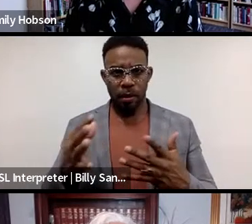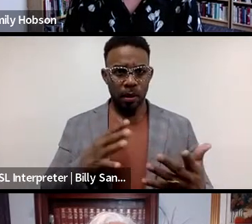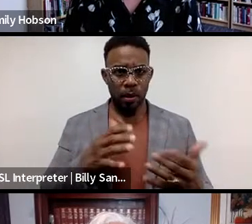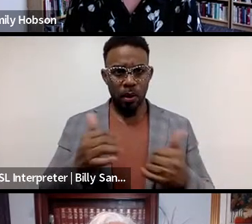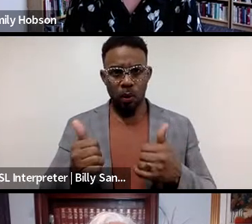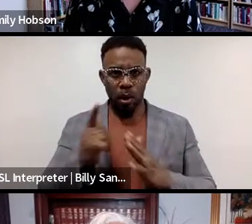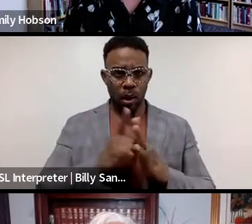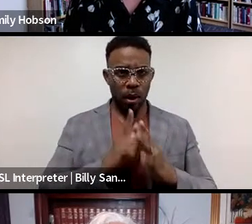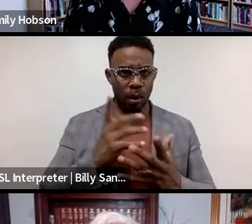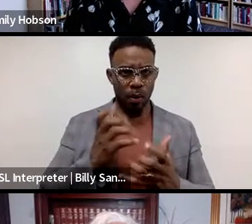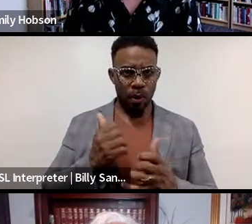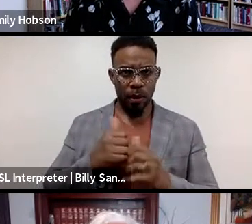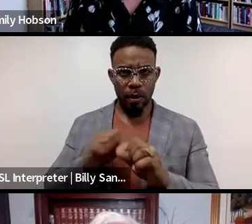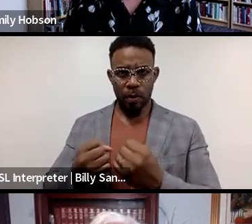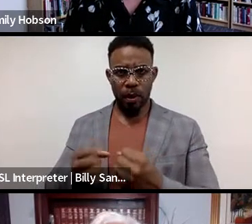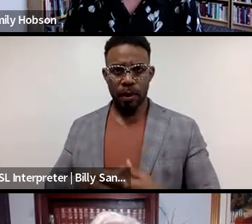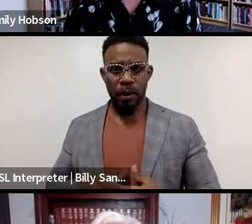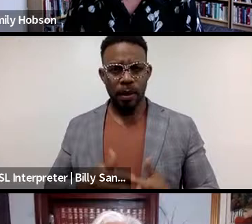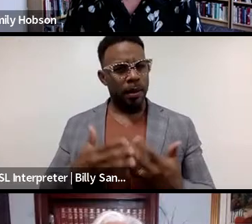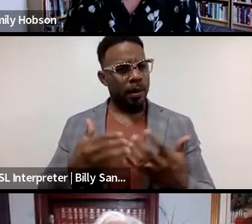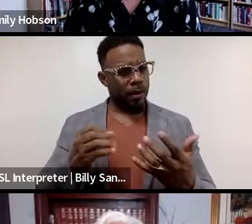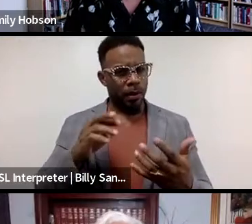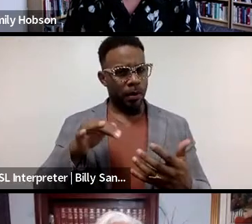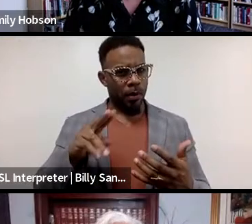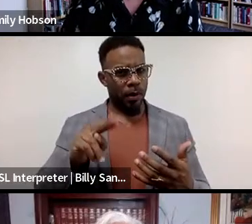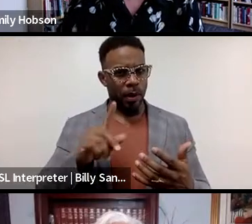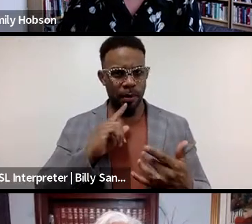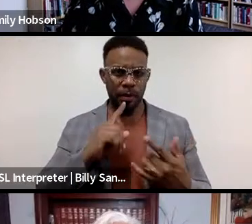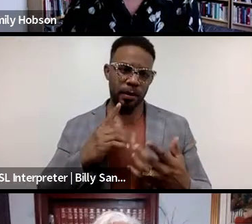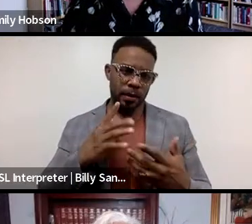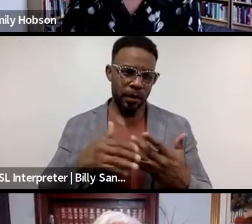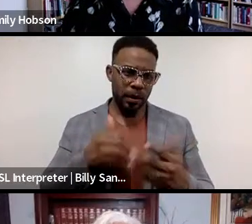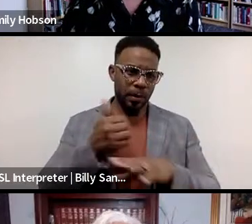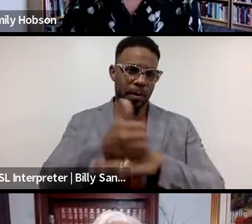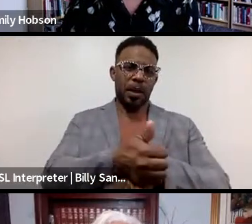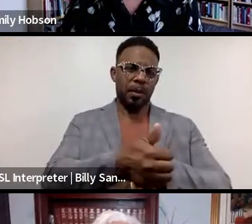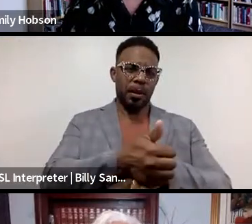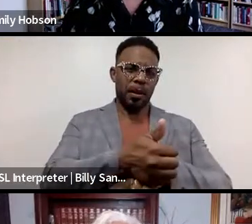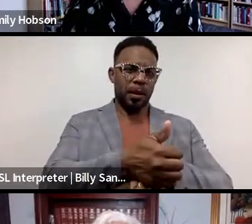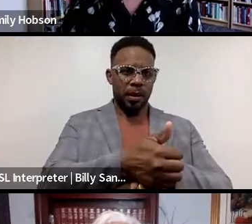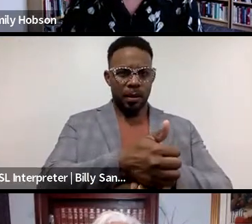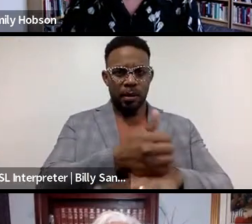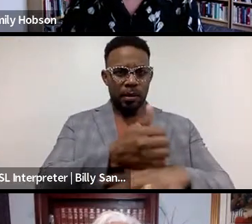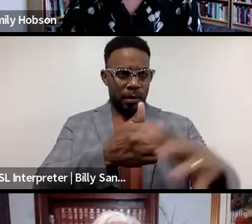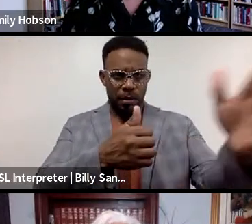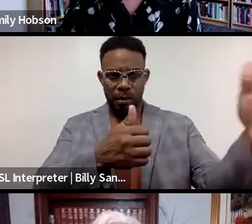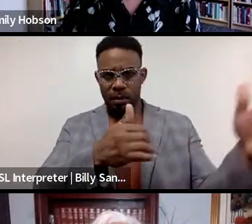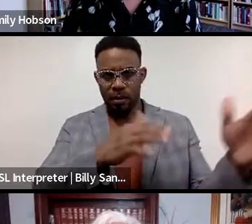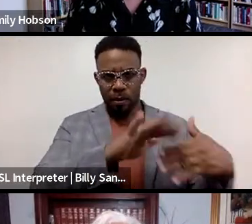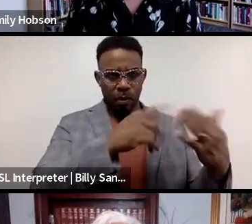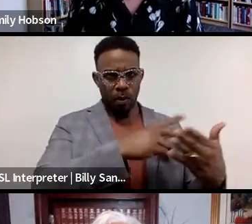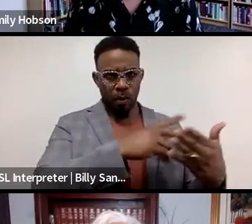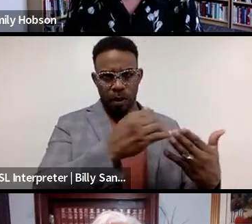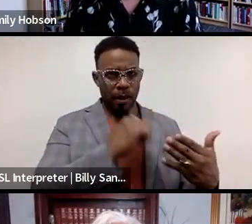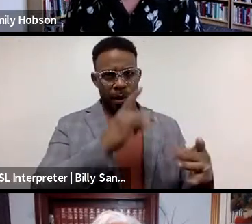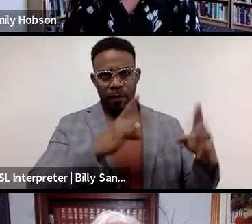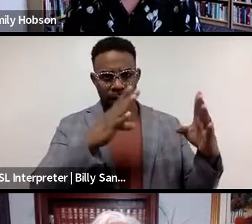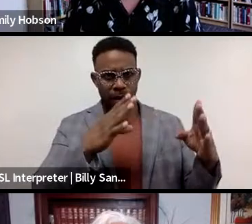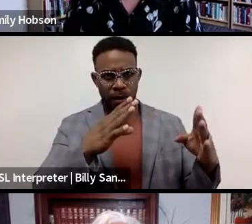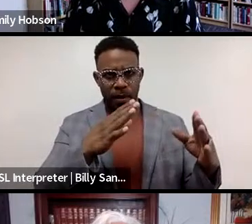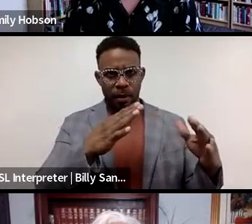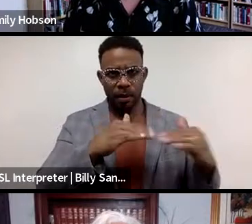which laws they wanted to break. So Reagan was in effect kind of blaming King and the whole project of nonviolent